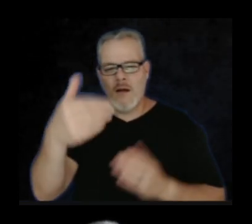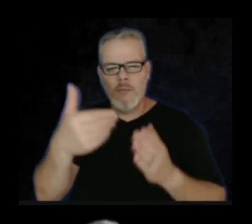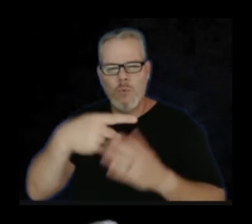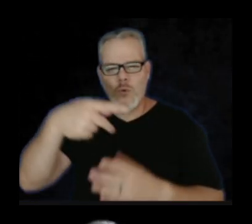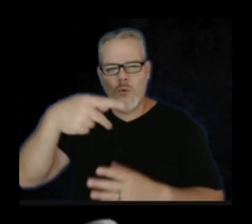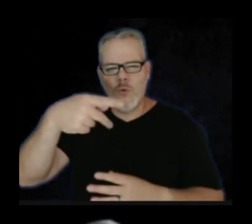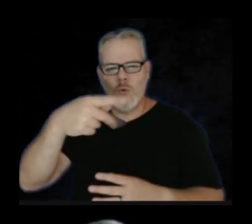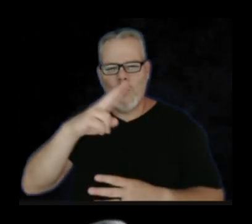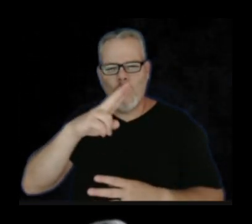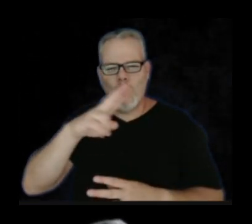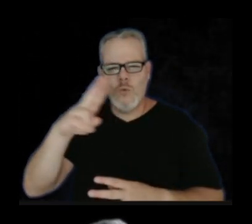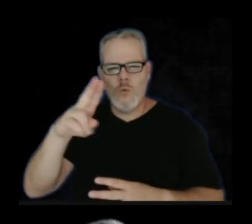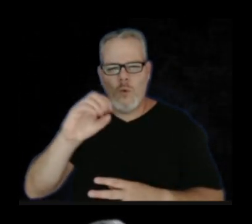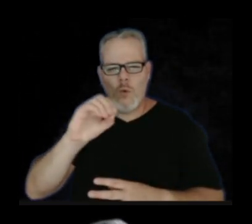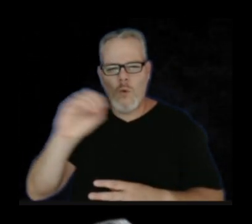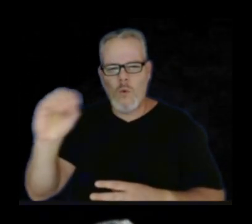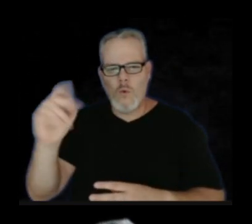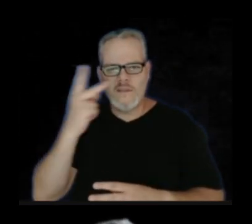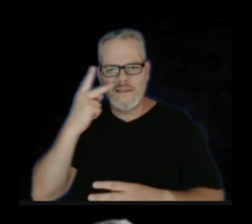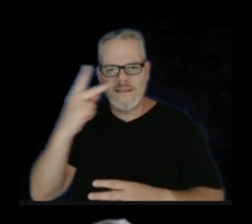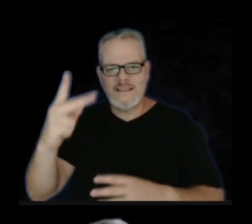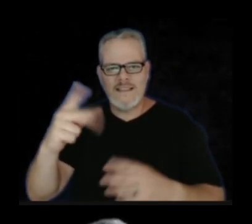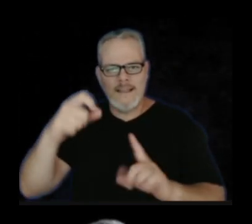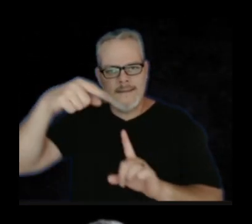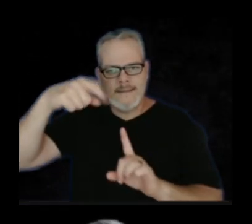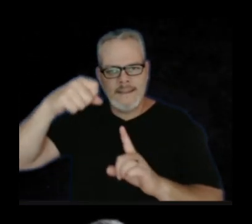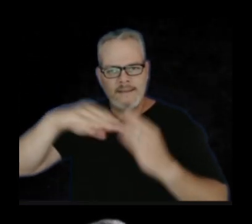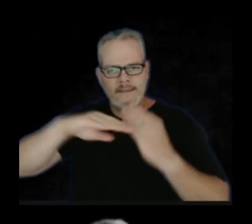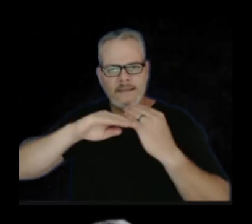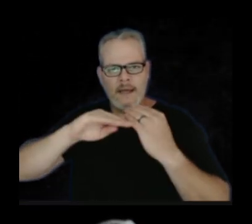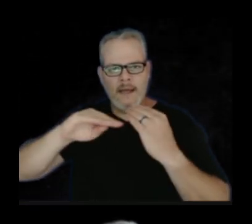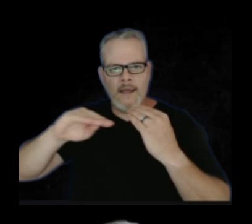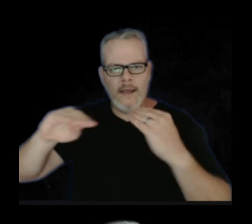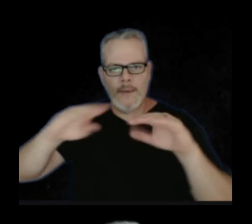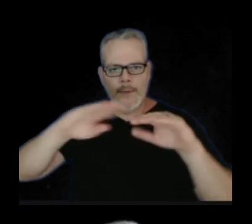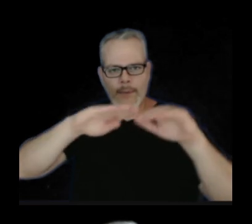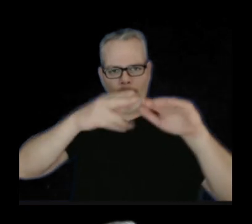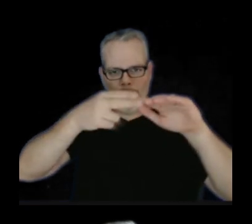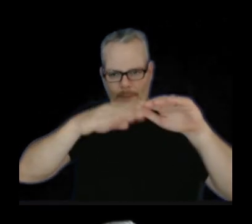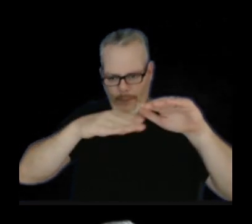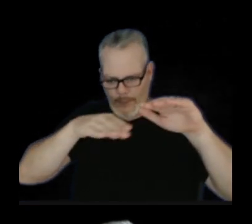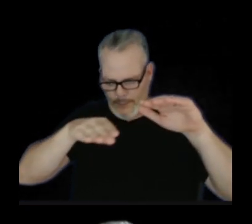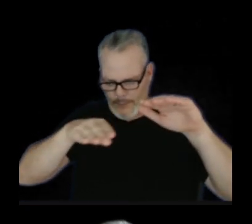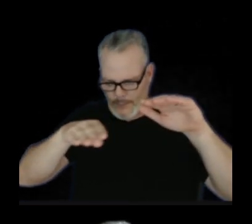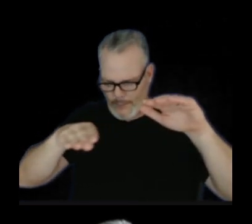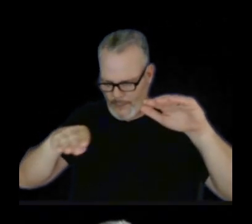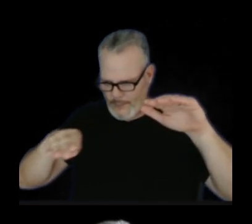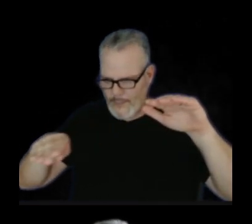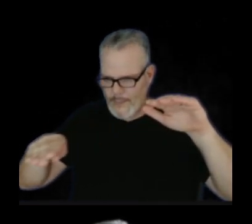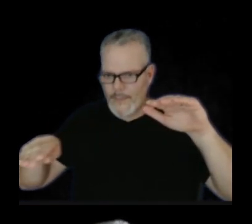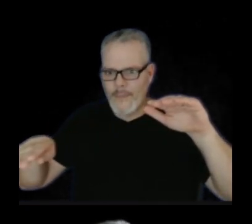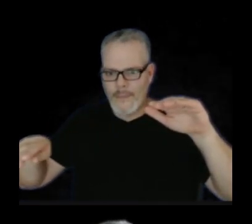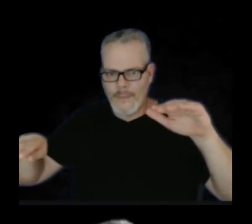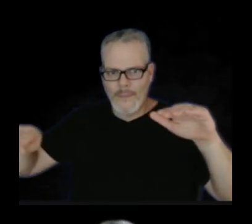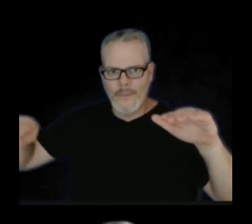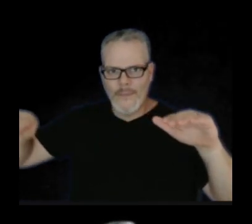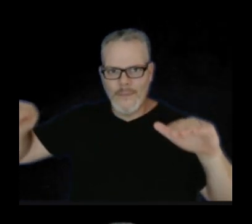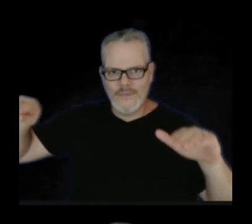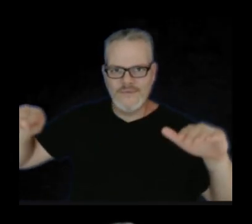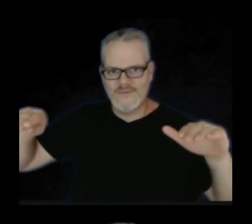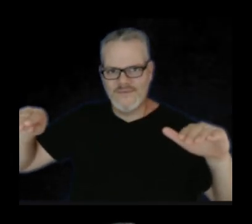stabilized there as well. All right, so showing deflation coming down, and as well the stabilization of the signal from the west as